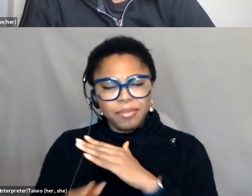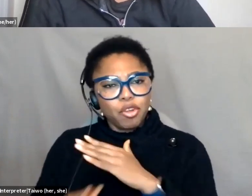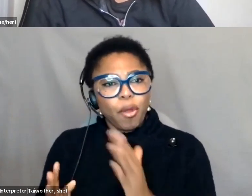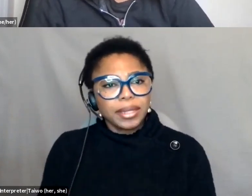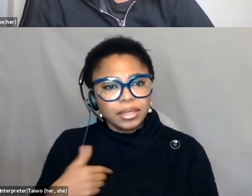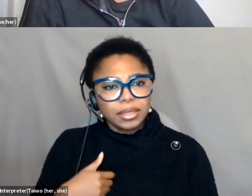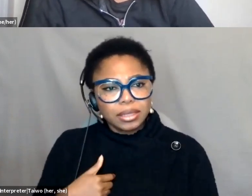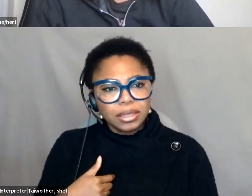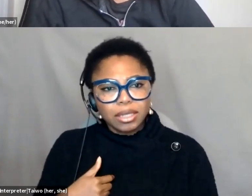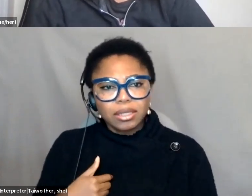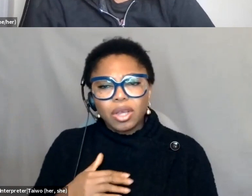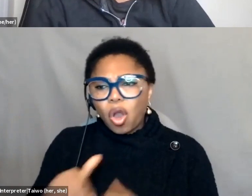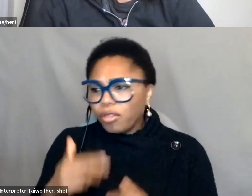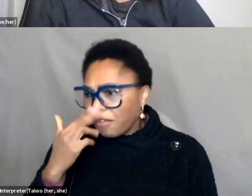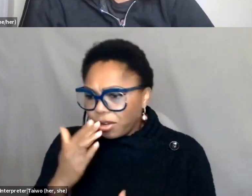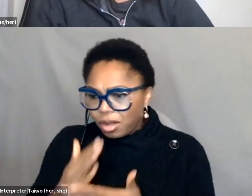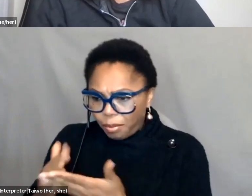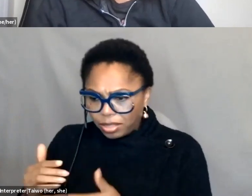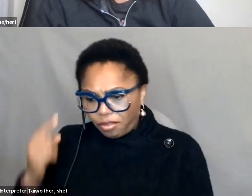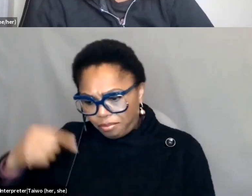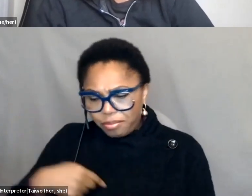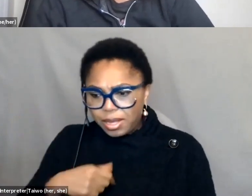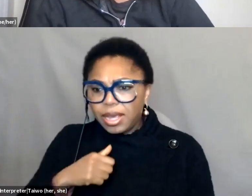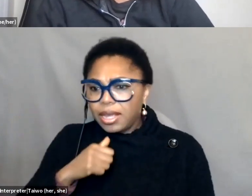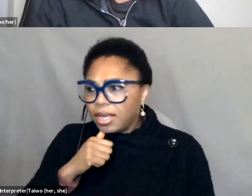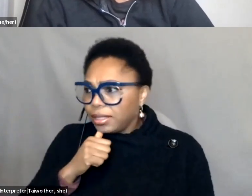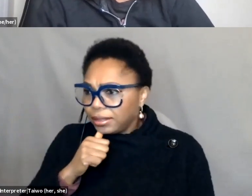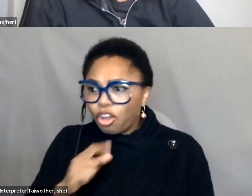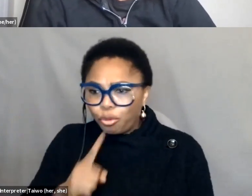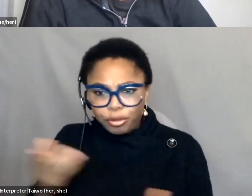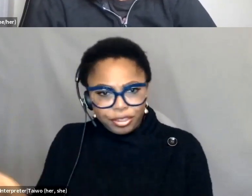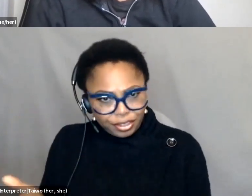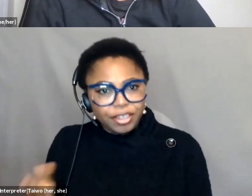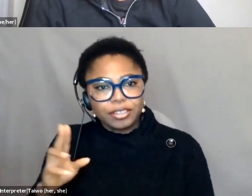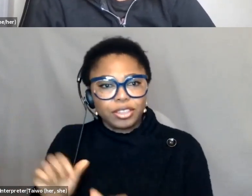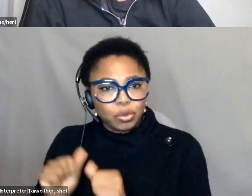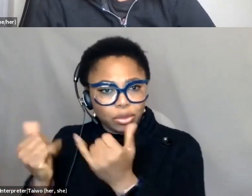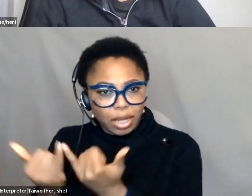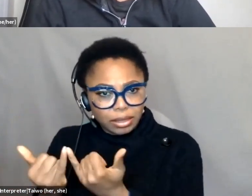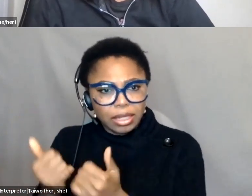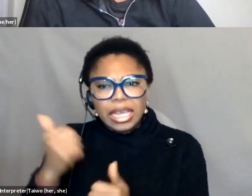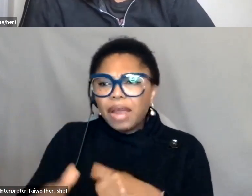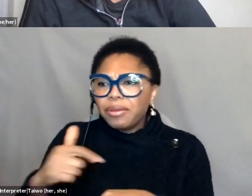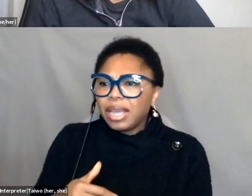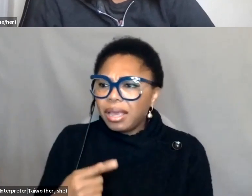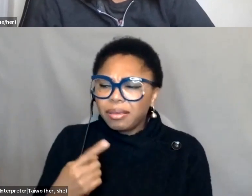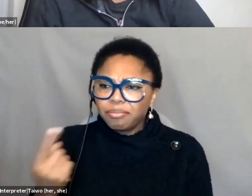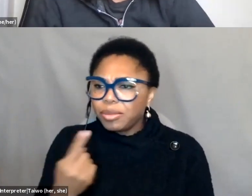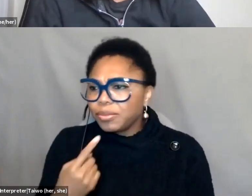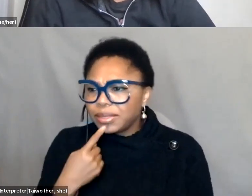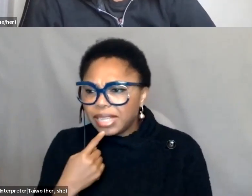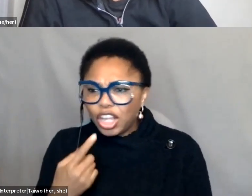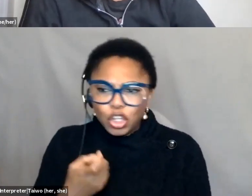All the funny parts of me do not exist in this society. Every time people say some slam or a